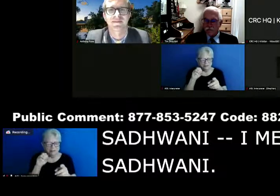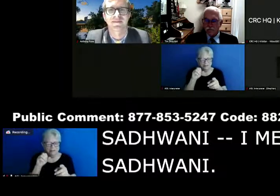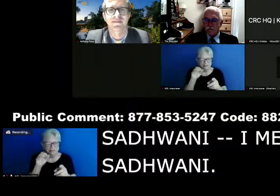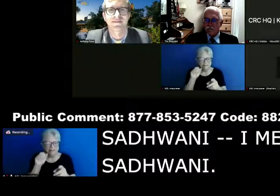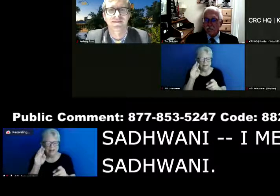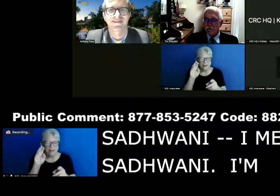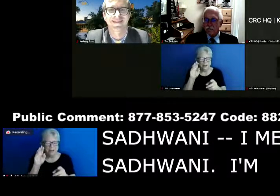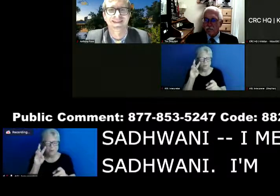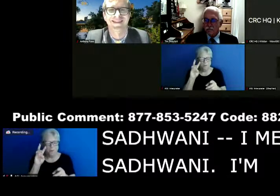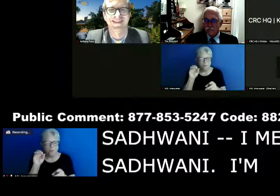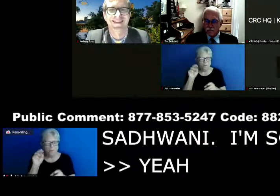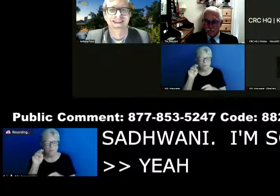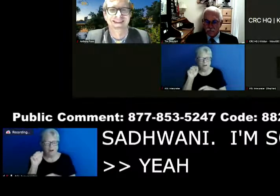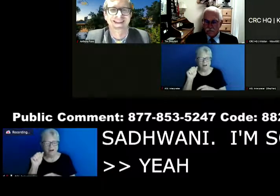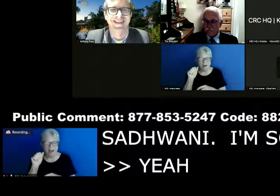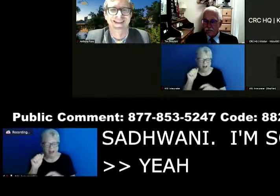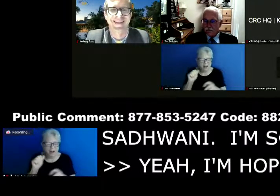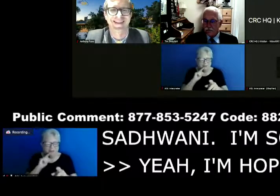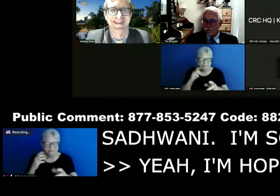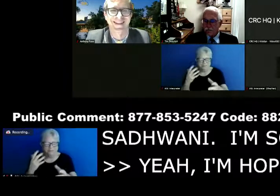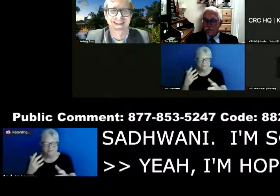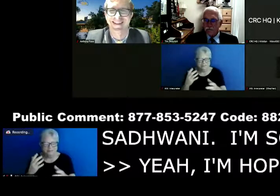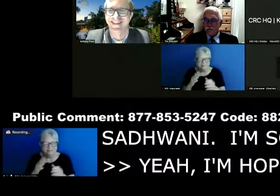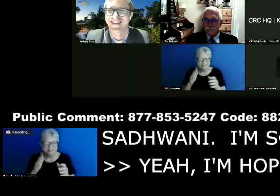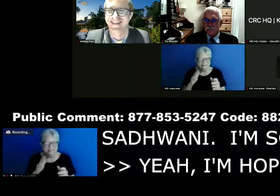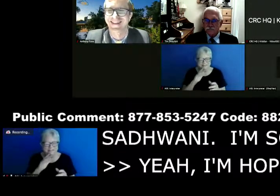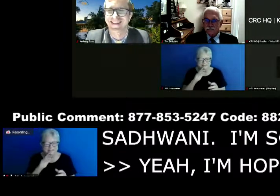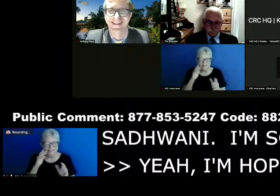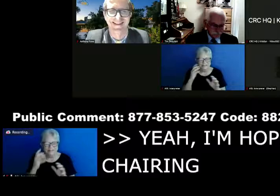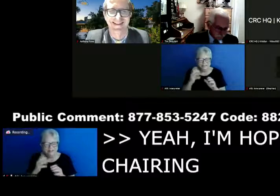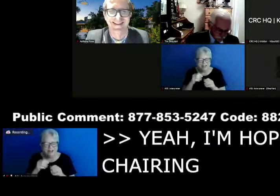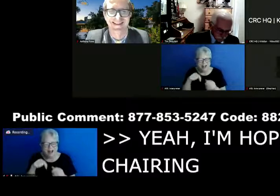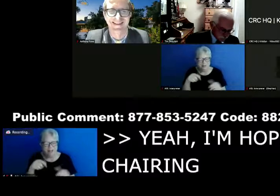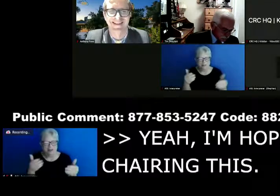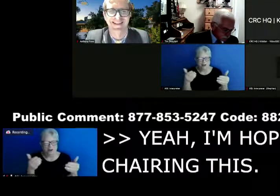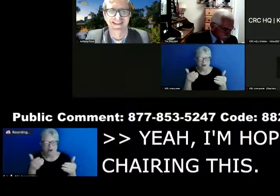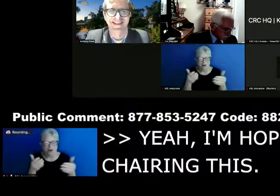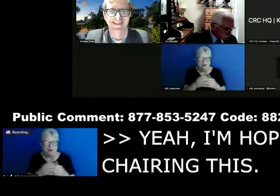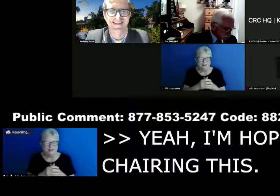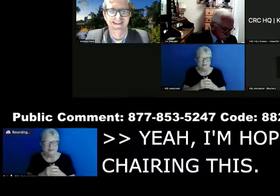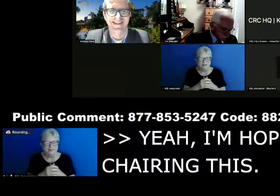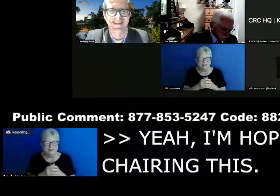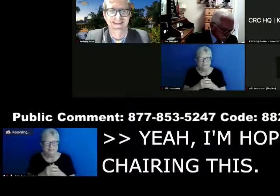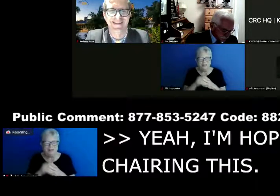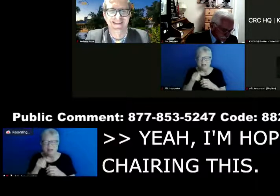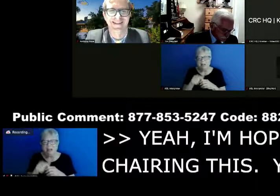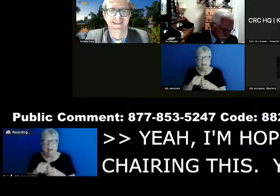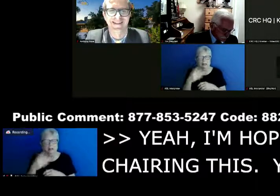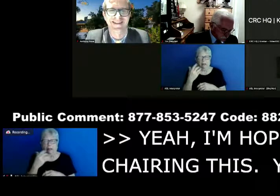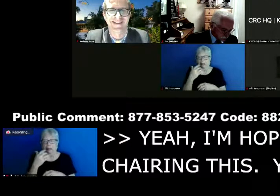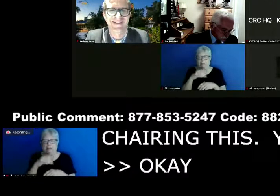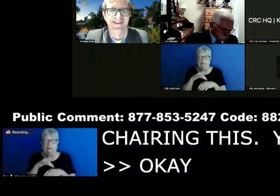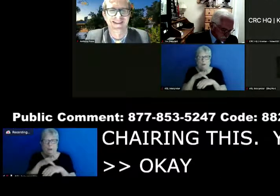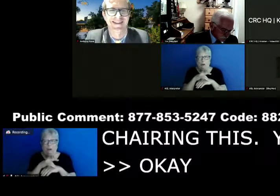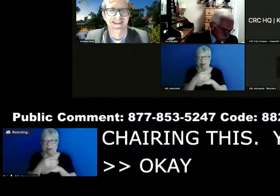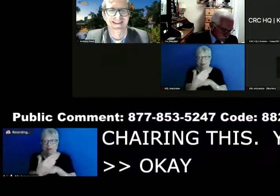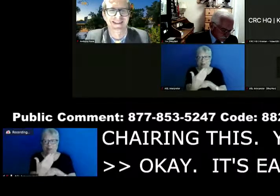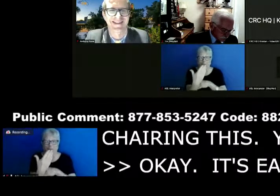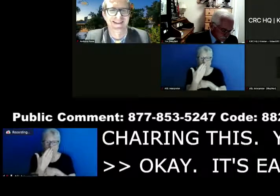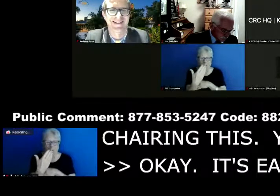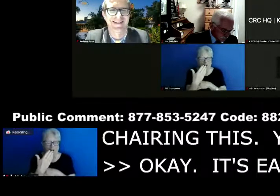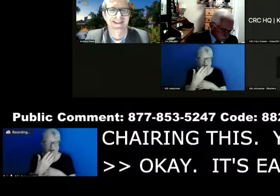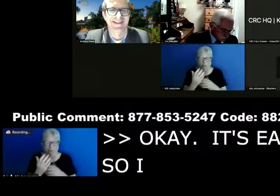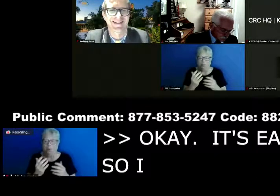Yeah, I'm hoping I'm not chairing this. Yes, present. Okay, it's earlier than normal, so I apologize. Yes, it